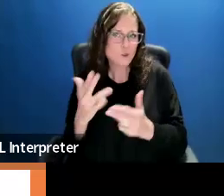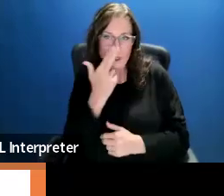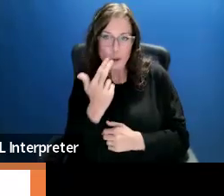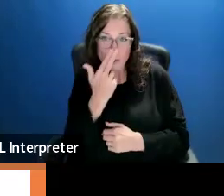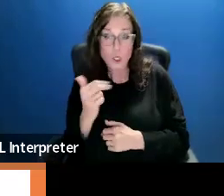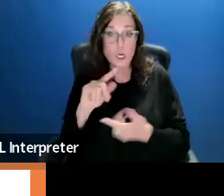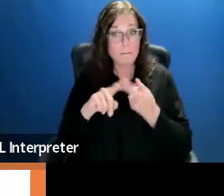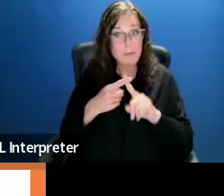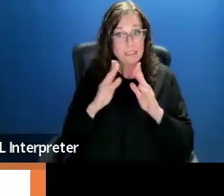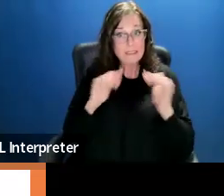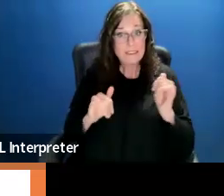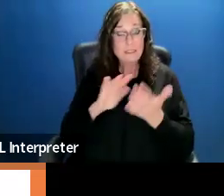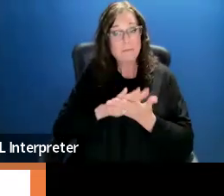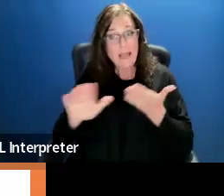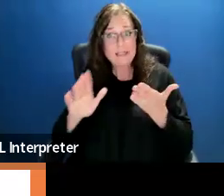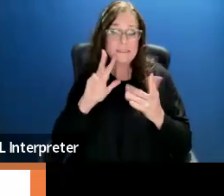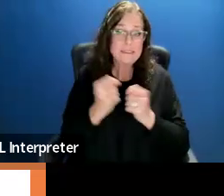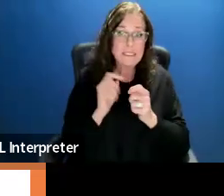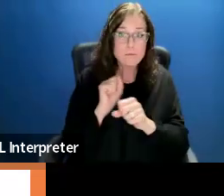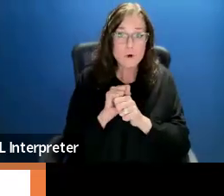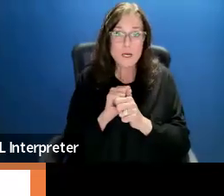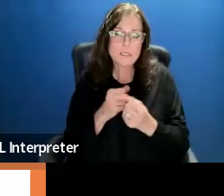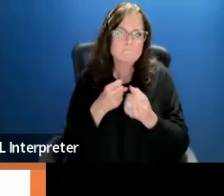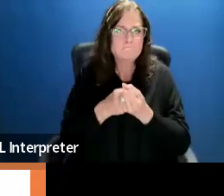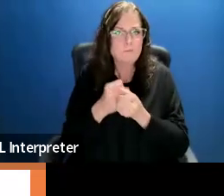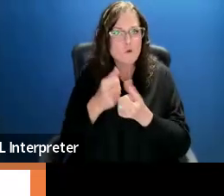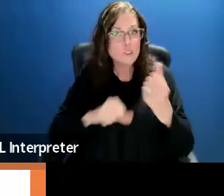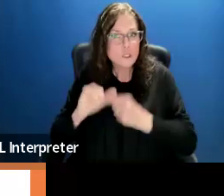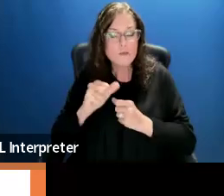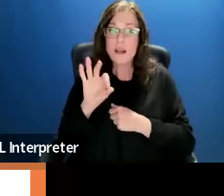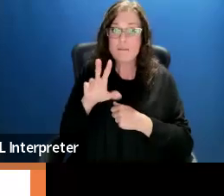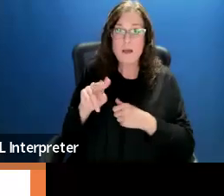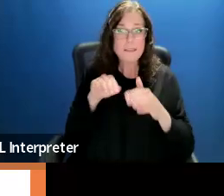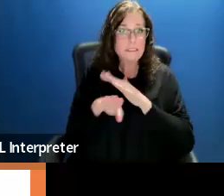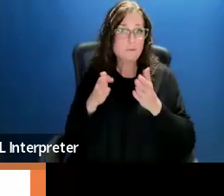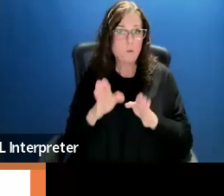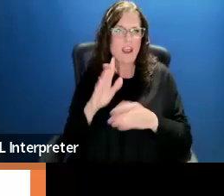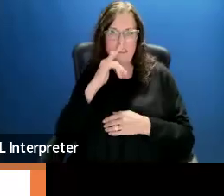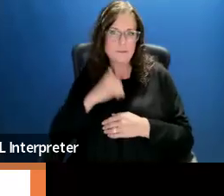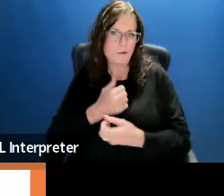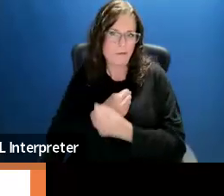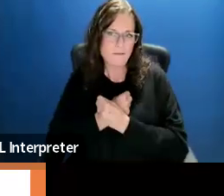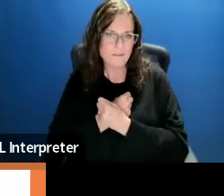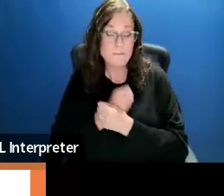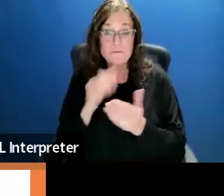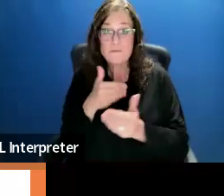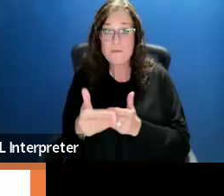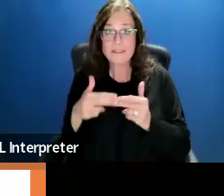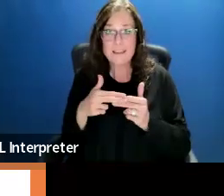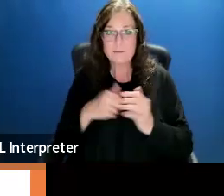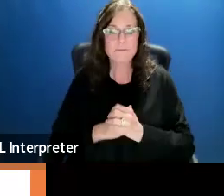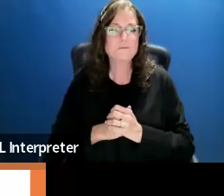buddy system highlights kindness, teamwork, and sticking up for others in a fun, accessible way that kids will love. Next slide.